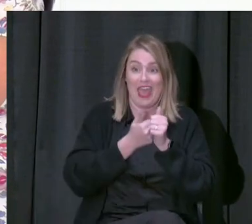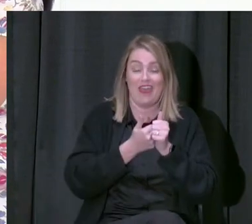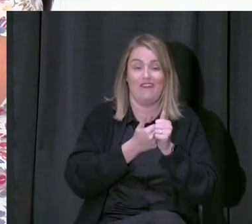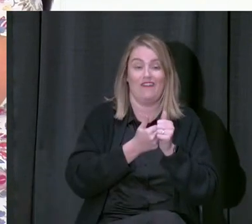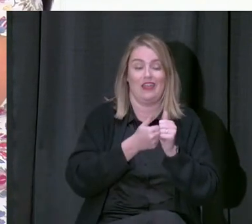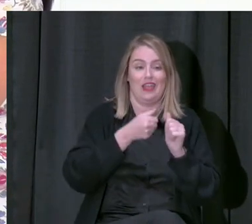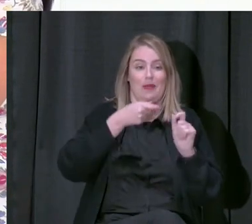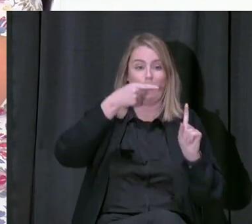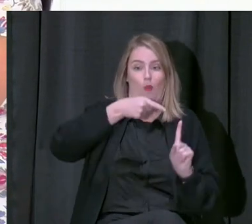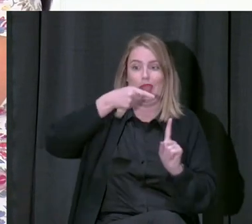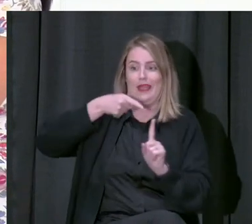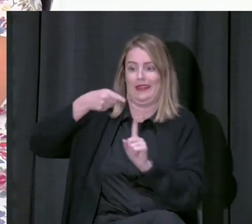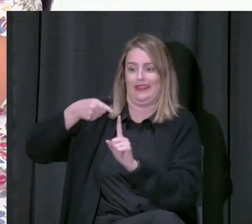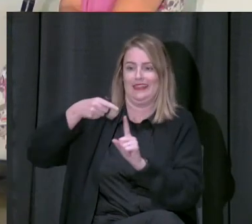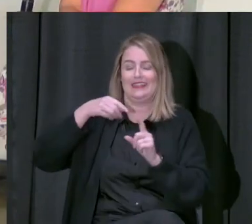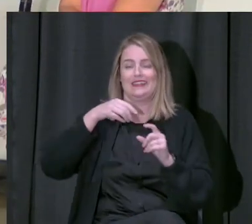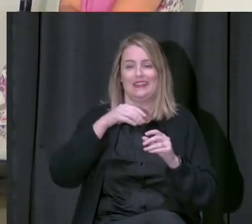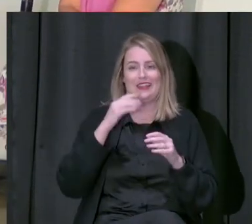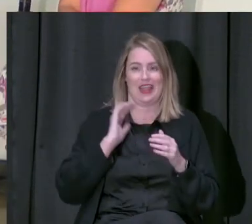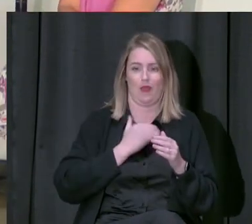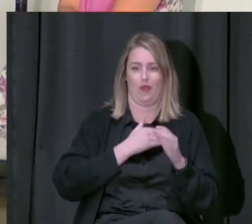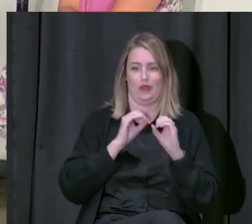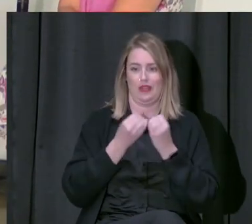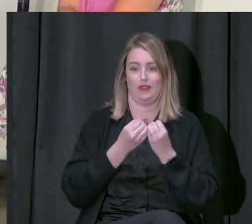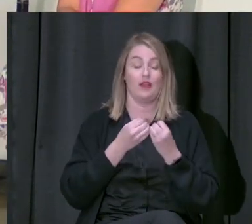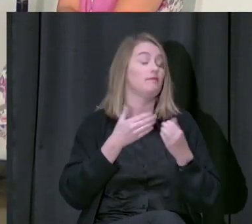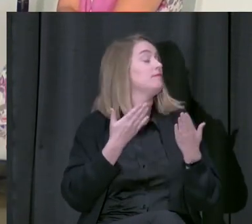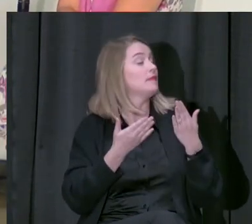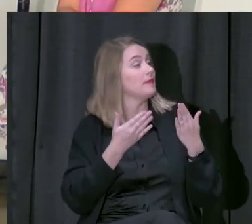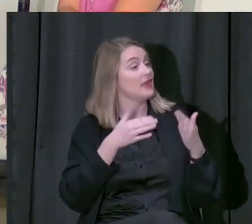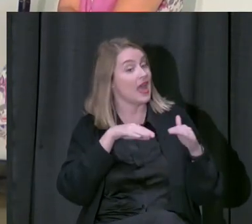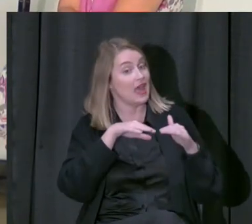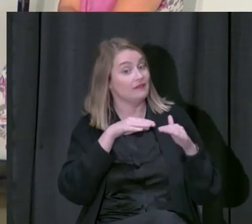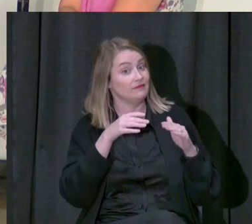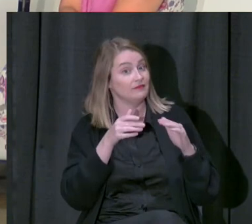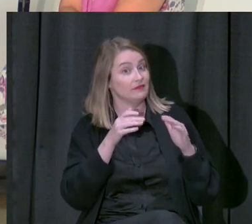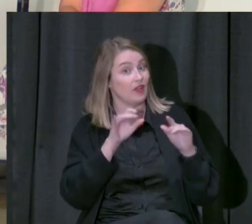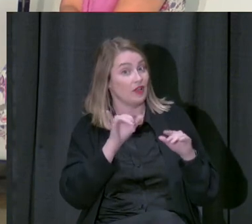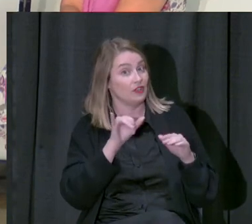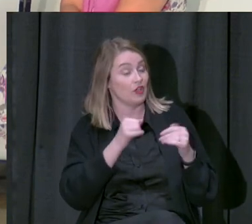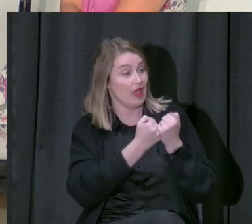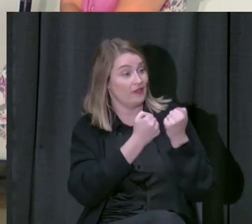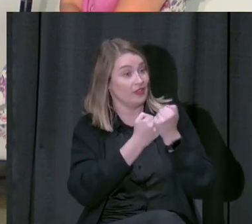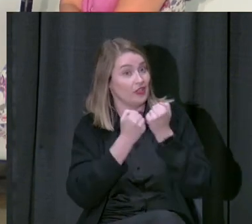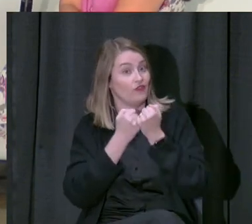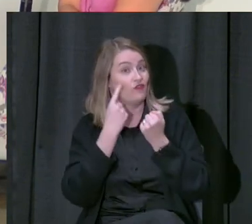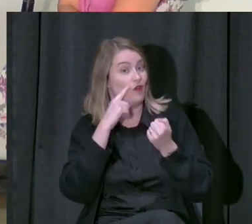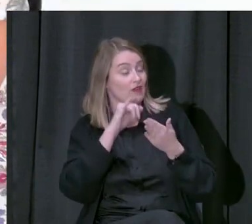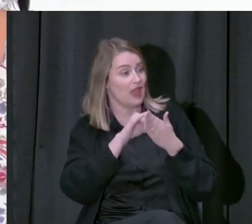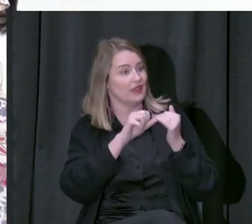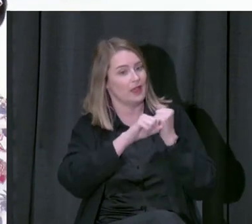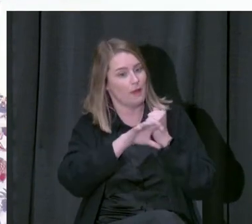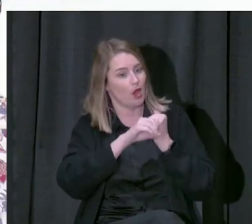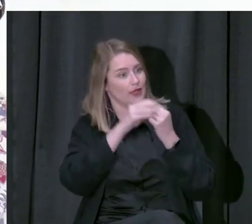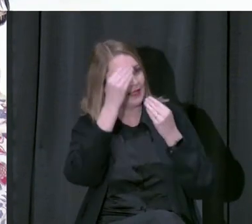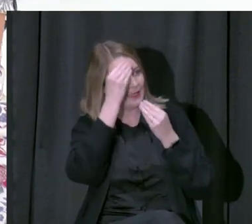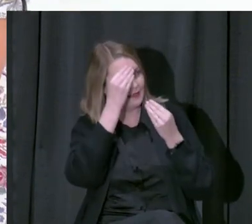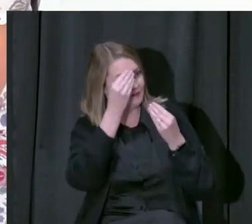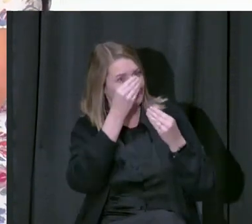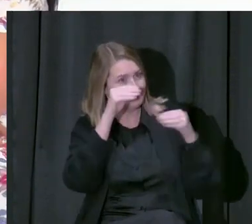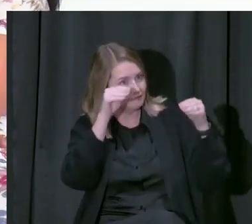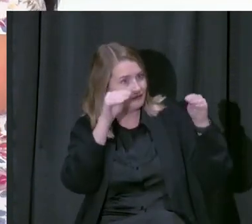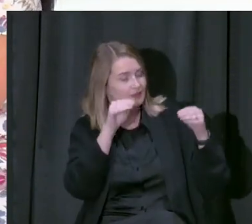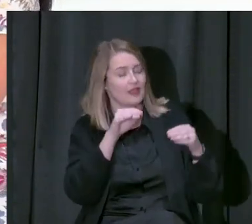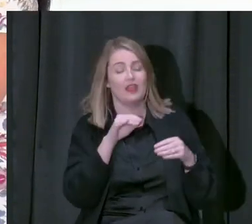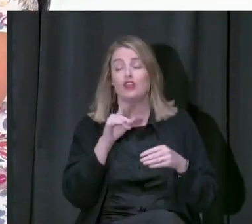the organization. And it's always in an advocacy mode, probably, to get out the word to the marketing department. So Yes, that's true